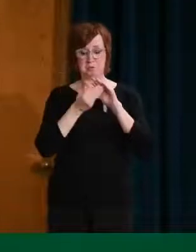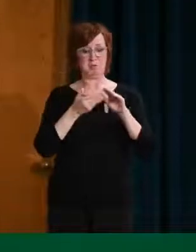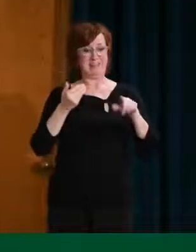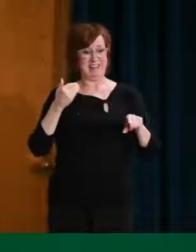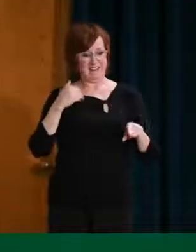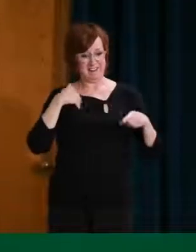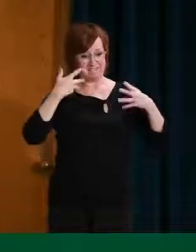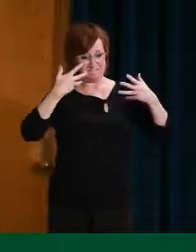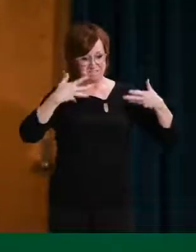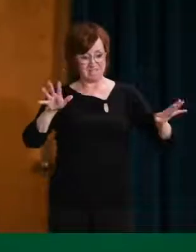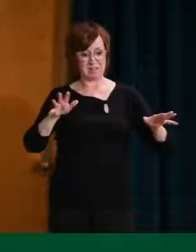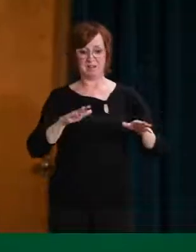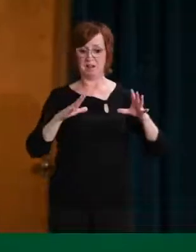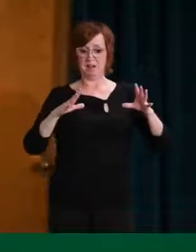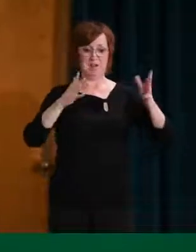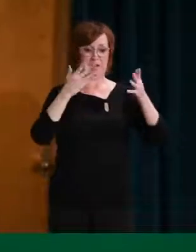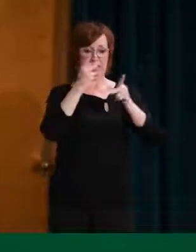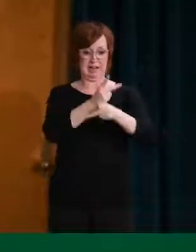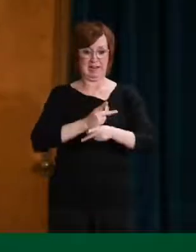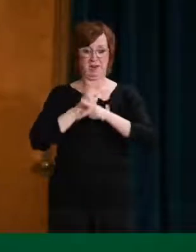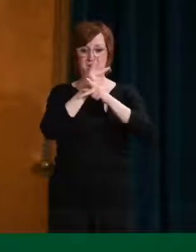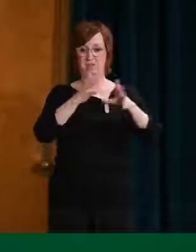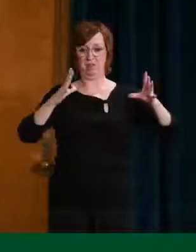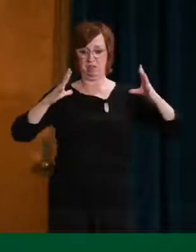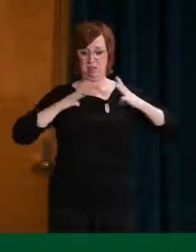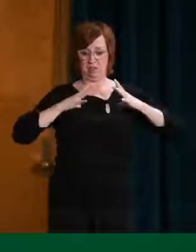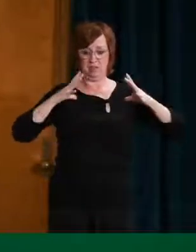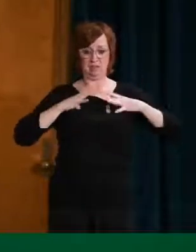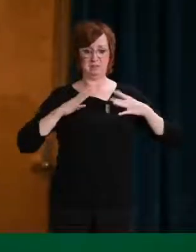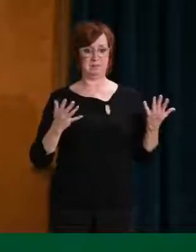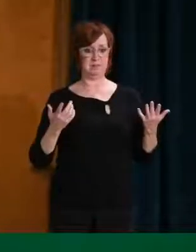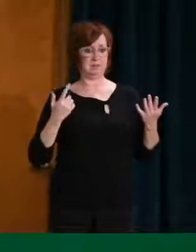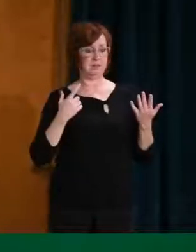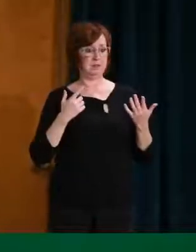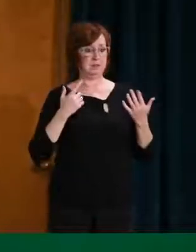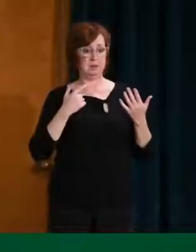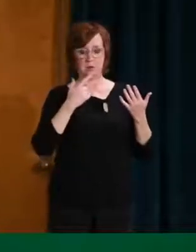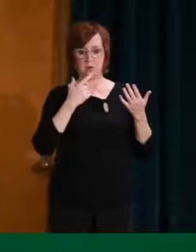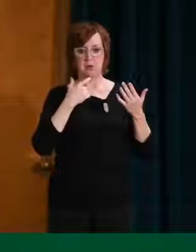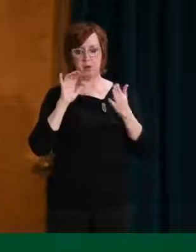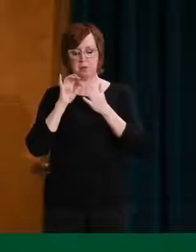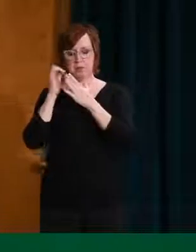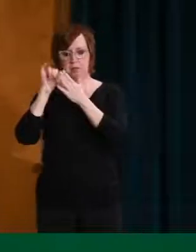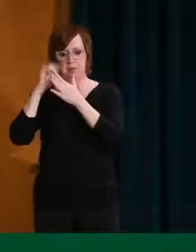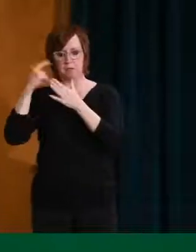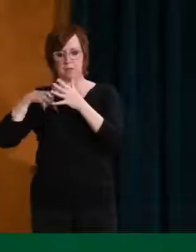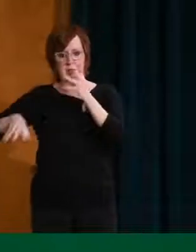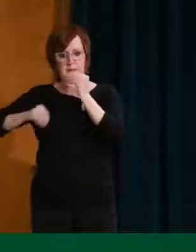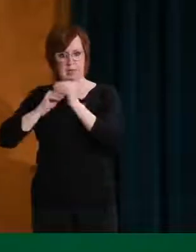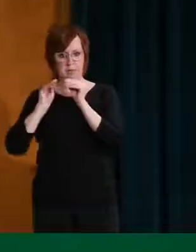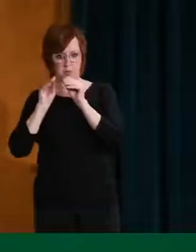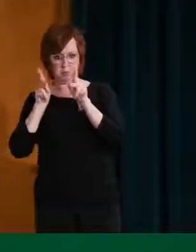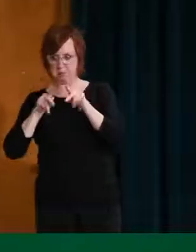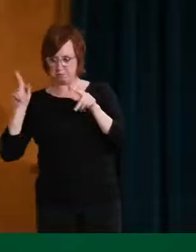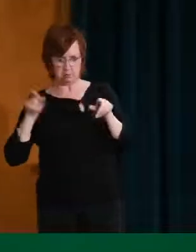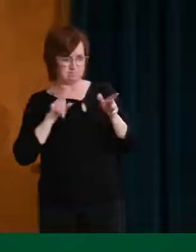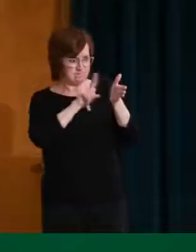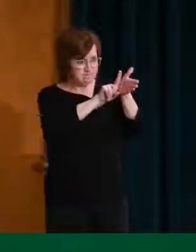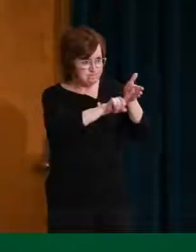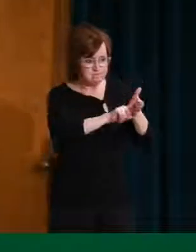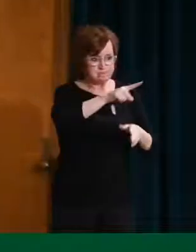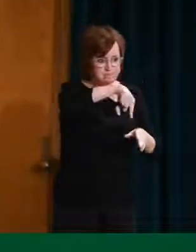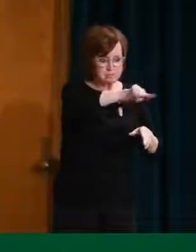increased the resources and the people available to track, to do our contact tracing with those that have been